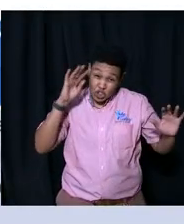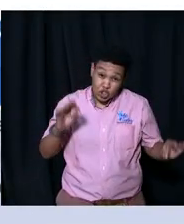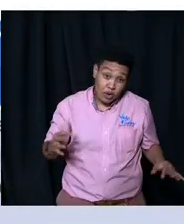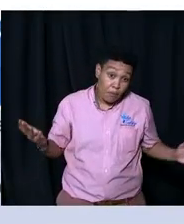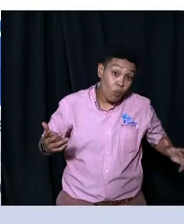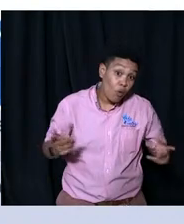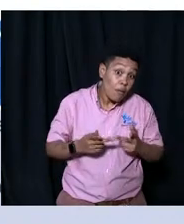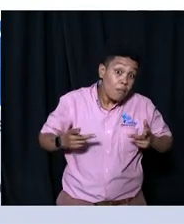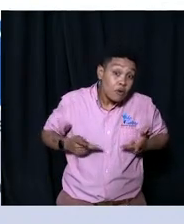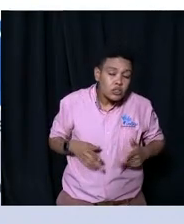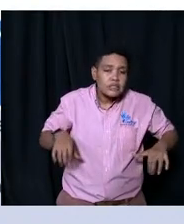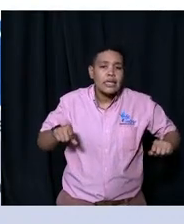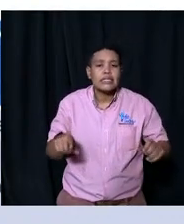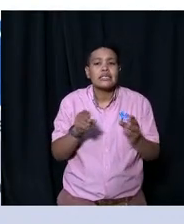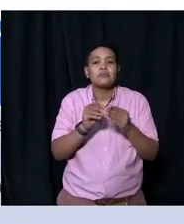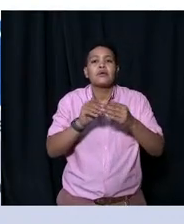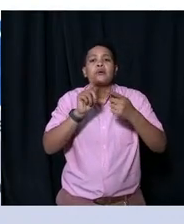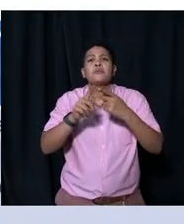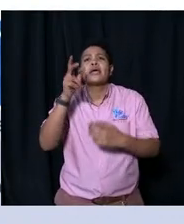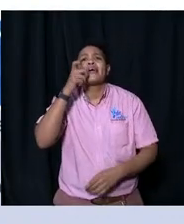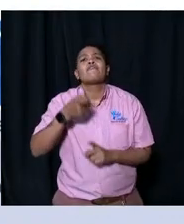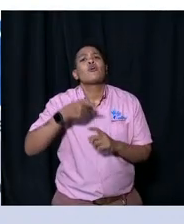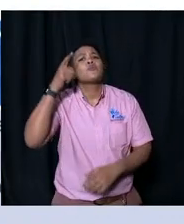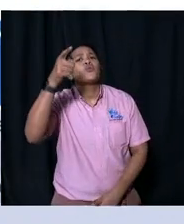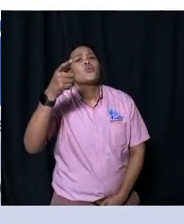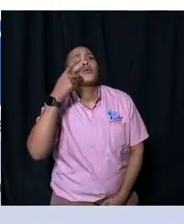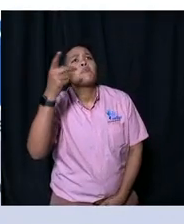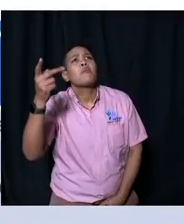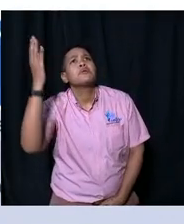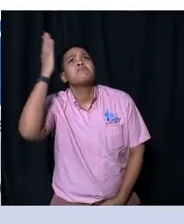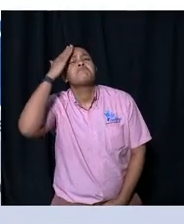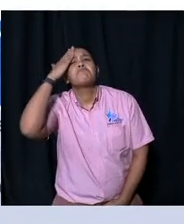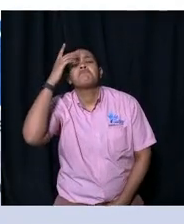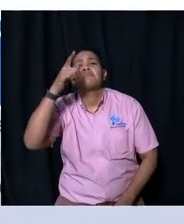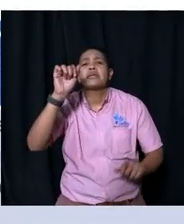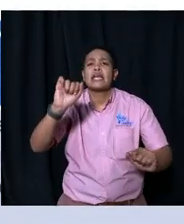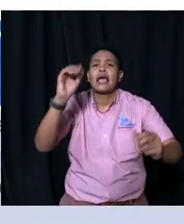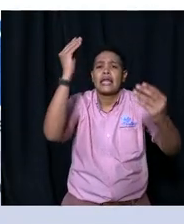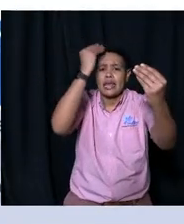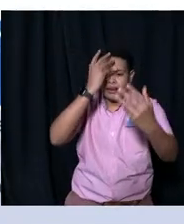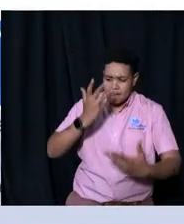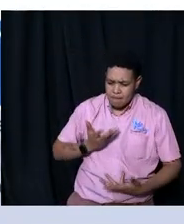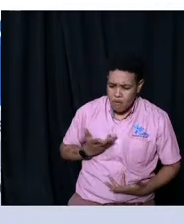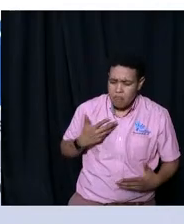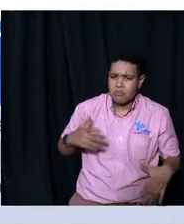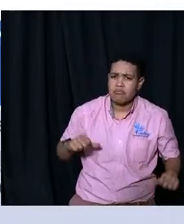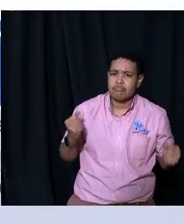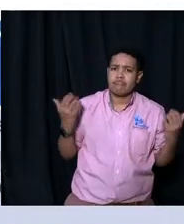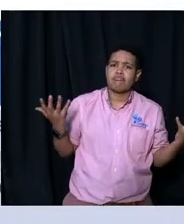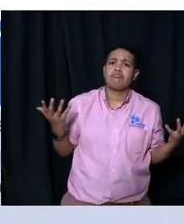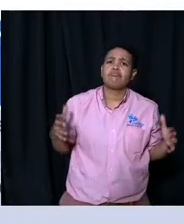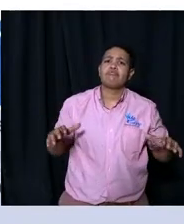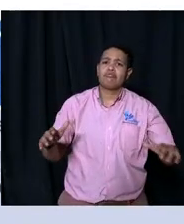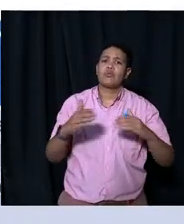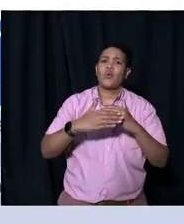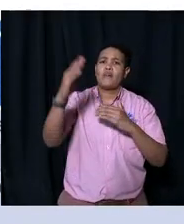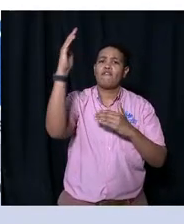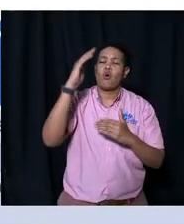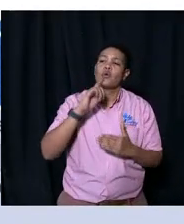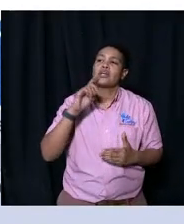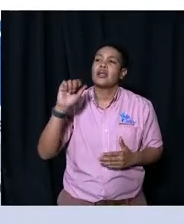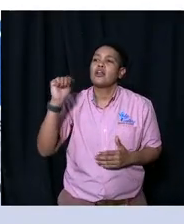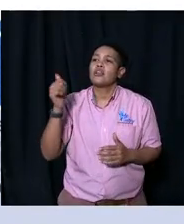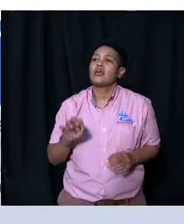taken to these meetings, but also to hear from you, the public, so it can inform our position going forward.